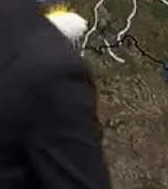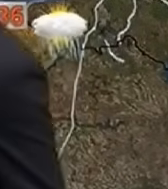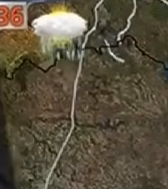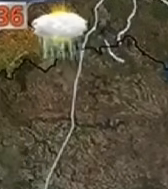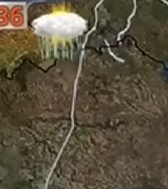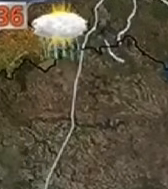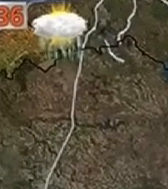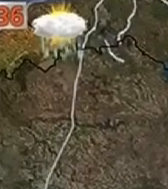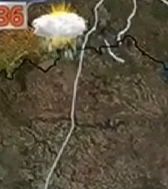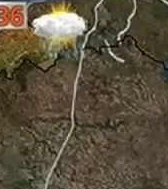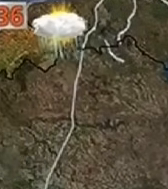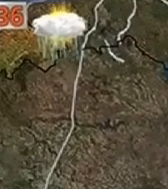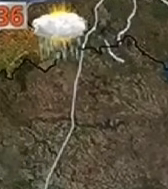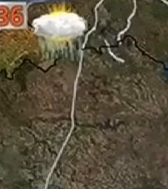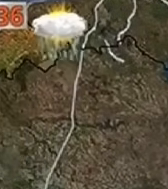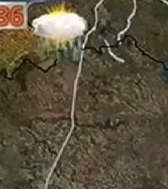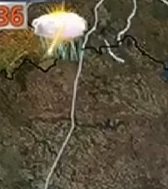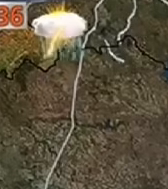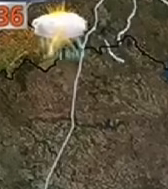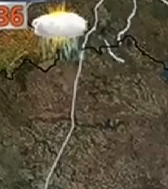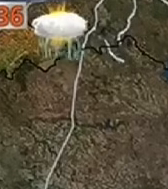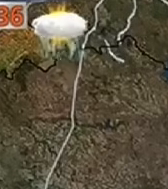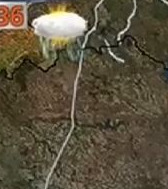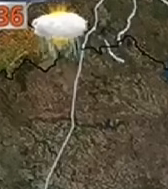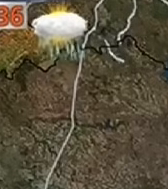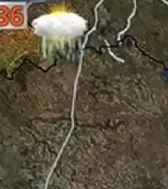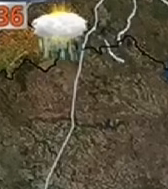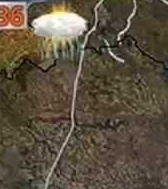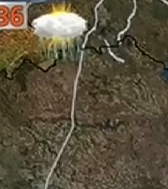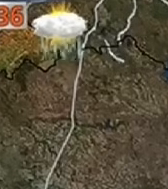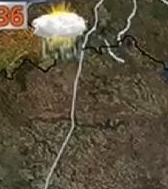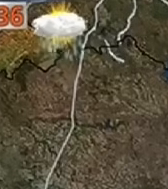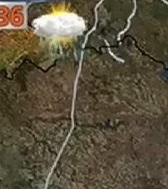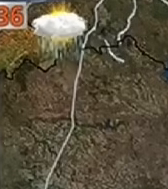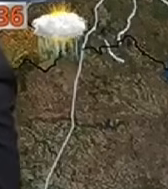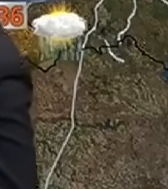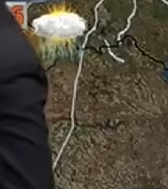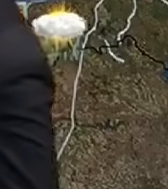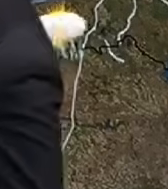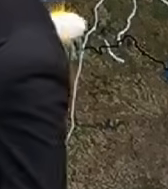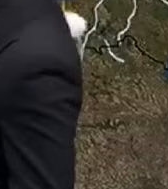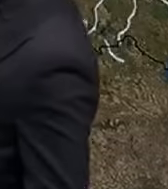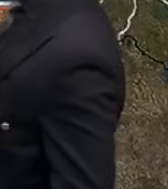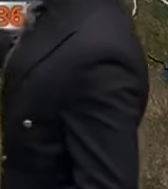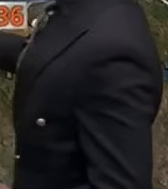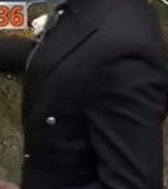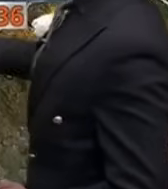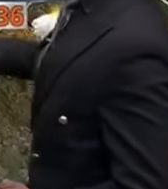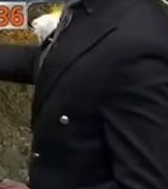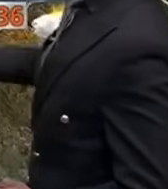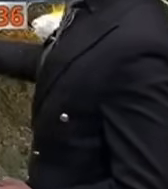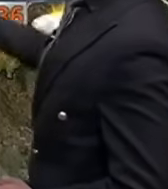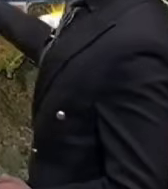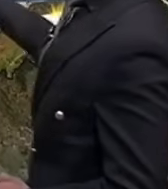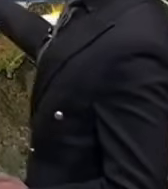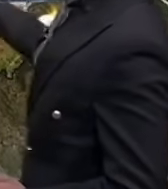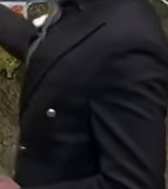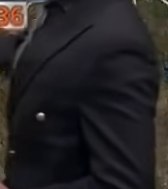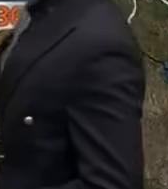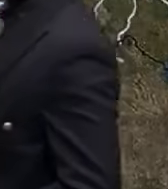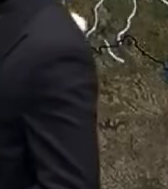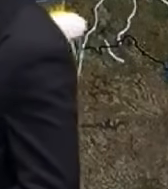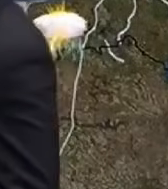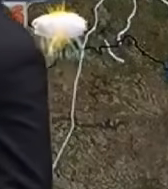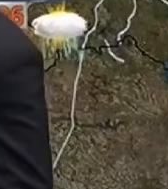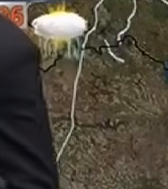go bontšha go tla ba go fiša le dikarolo tše dingwe mo go bontšha gore ke tše 40 ka Tosca ke tše 36 dikarolo tša province o ka moka go bontšha go tla ba go fiša